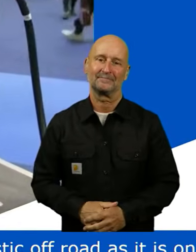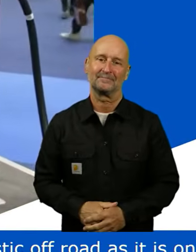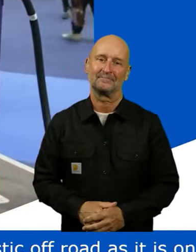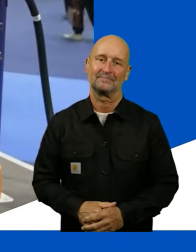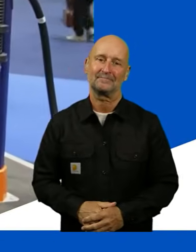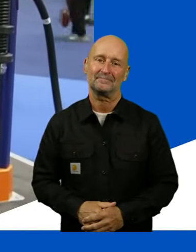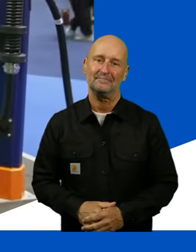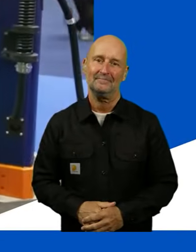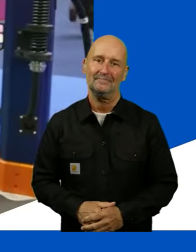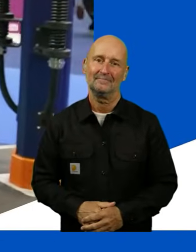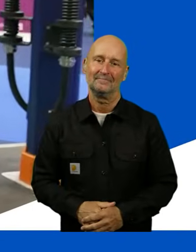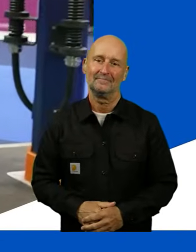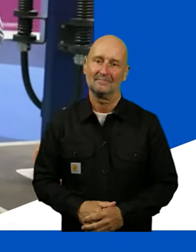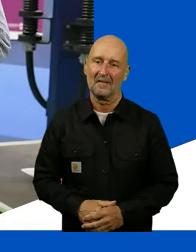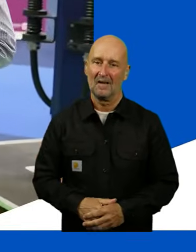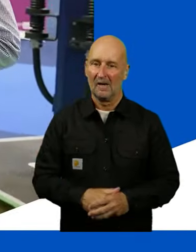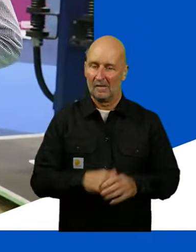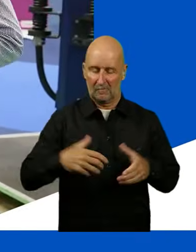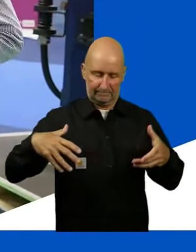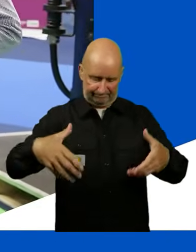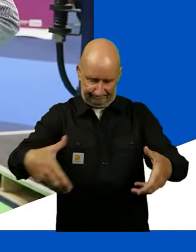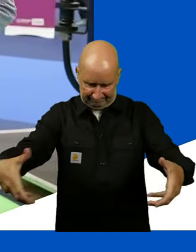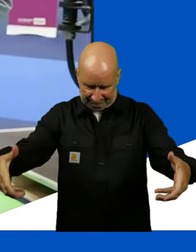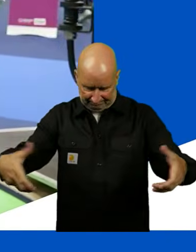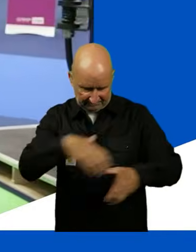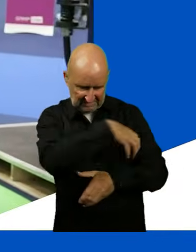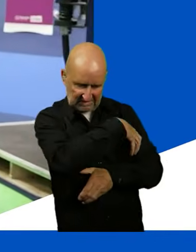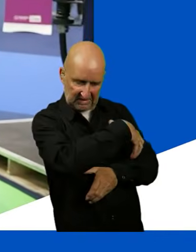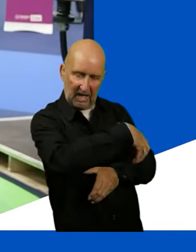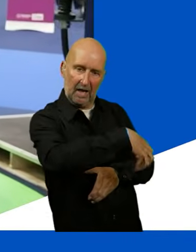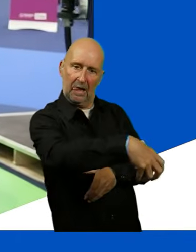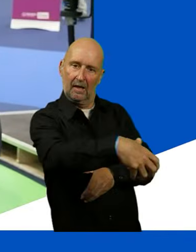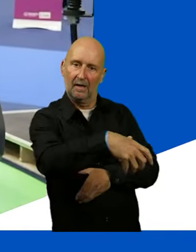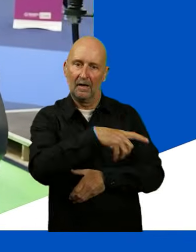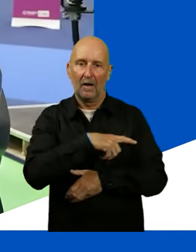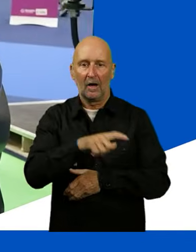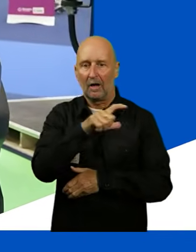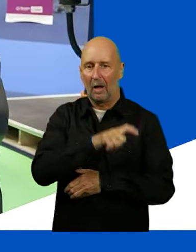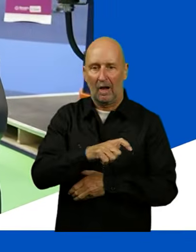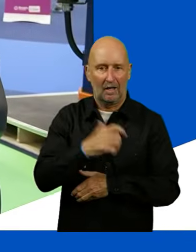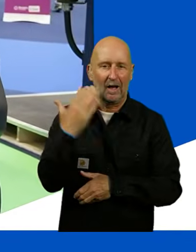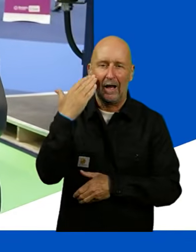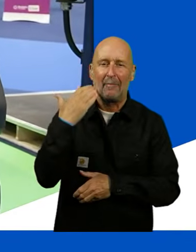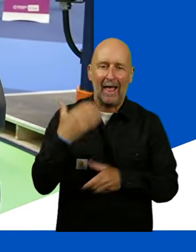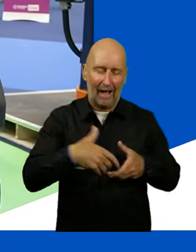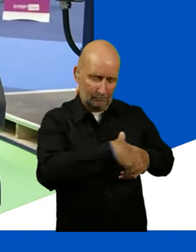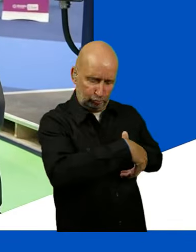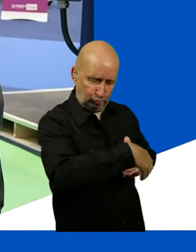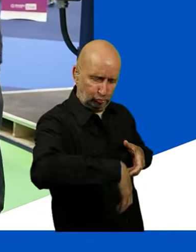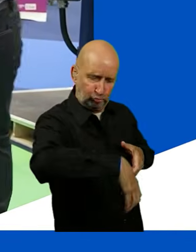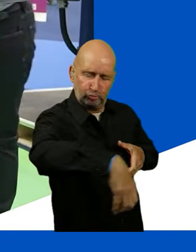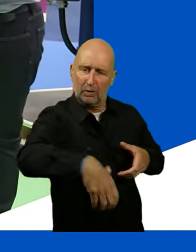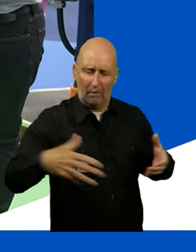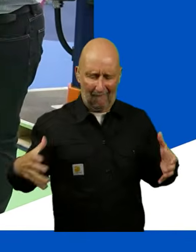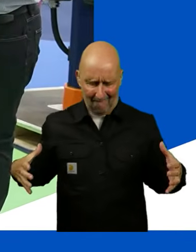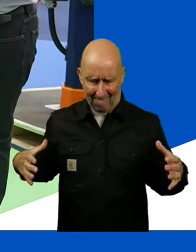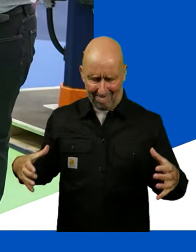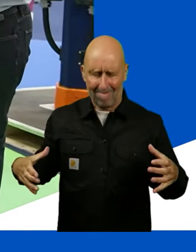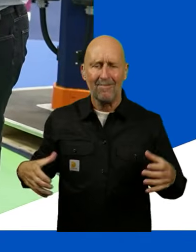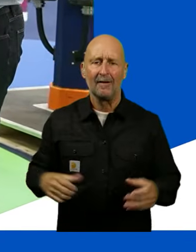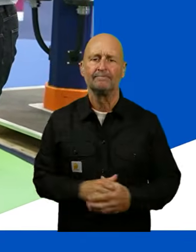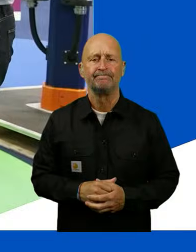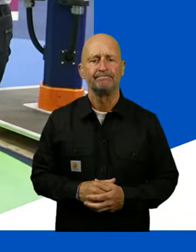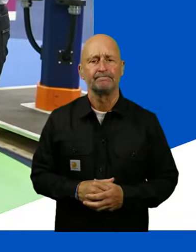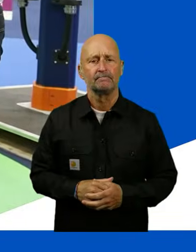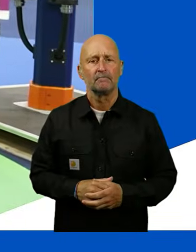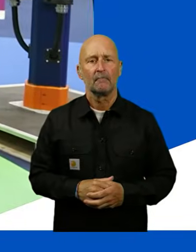That assertive stance continues as you go around to the side. Again, we've got all this black cladding that gives it a really chunky look. And although